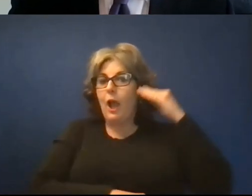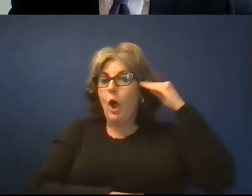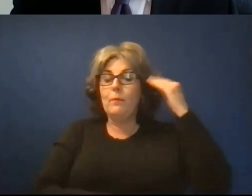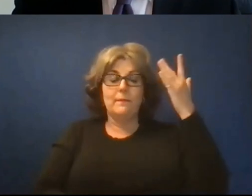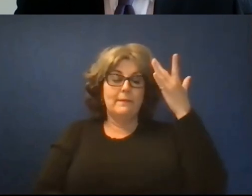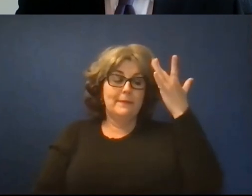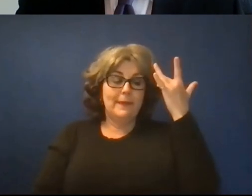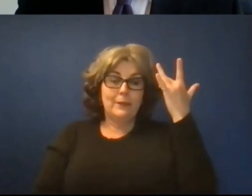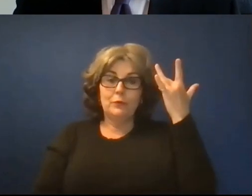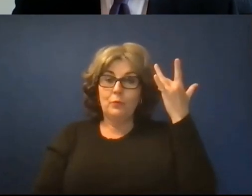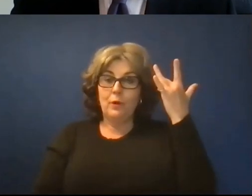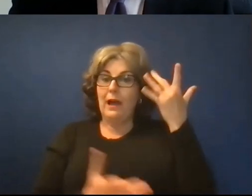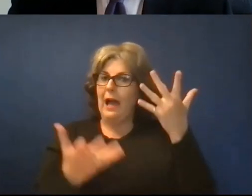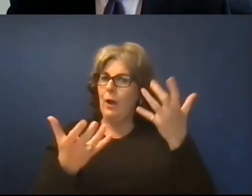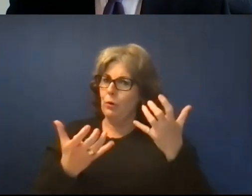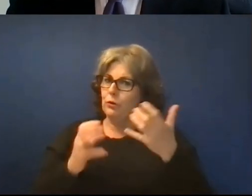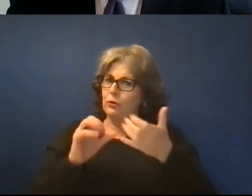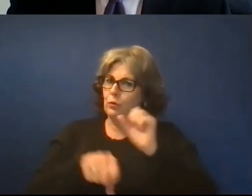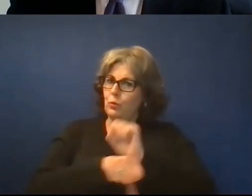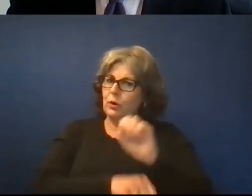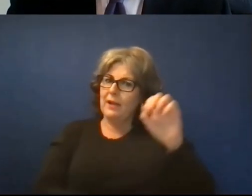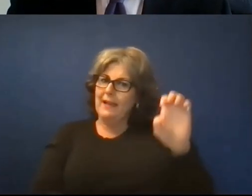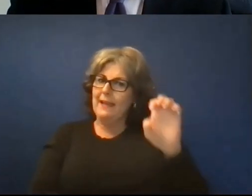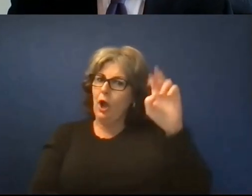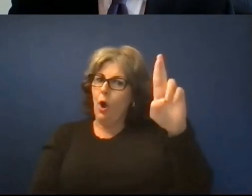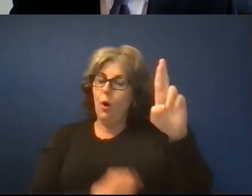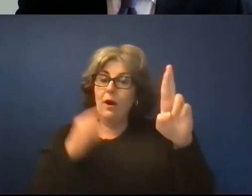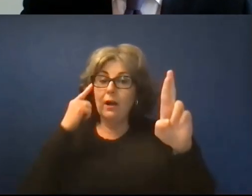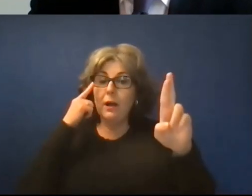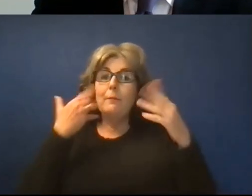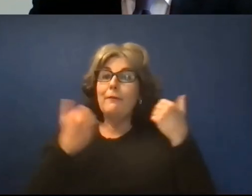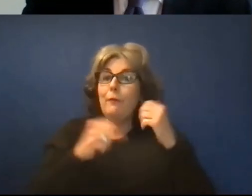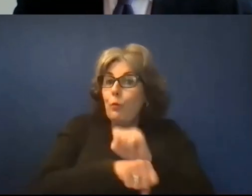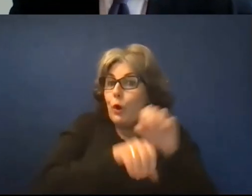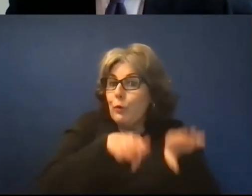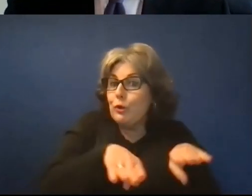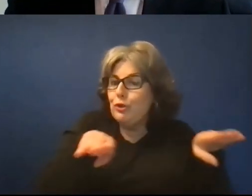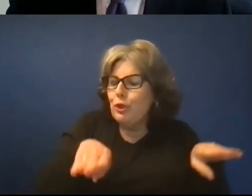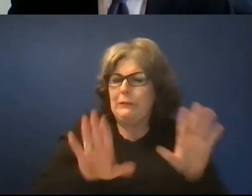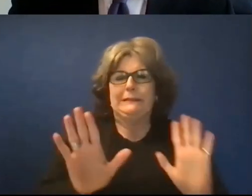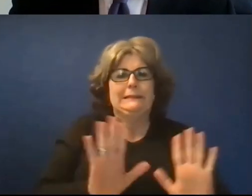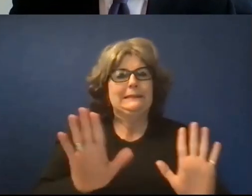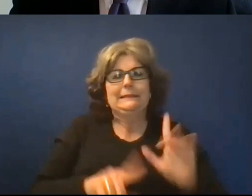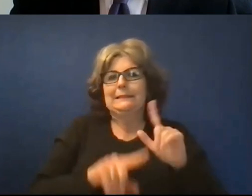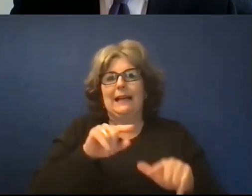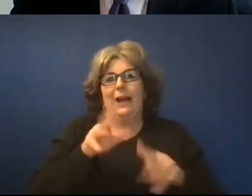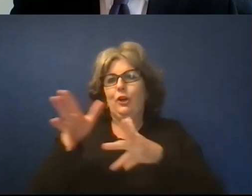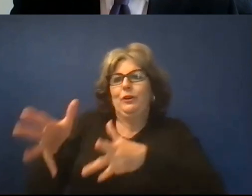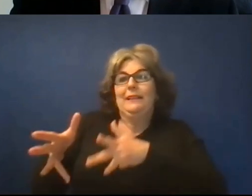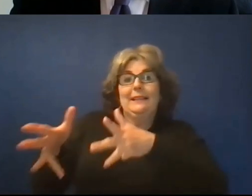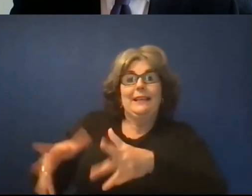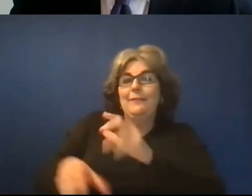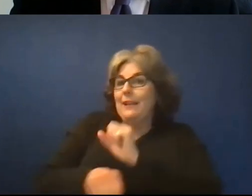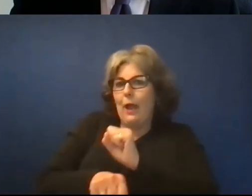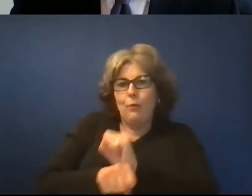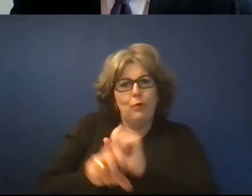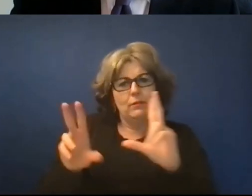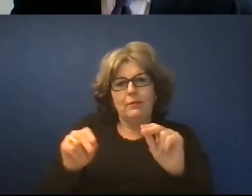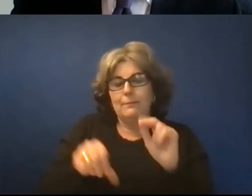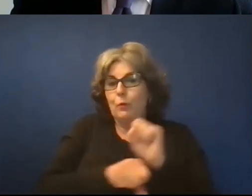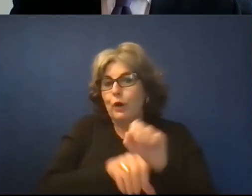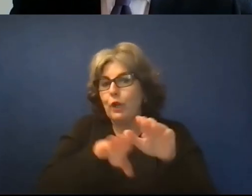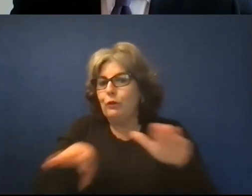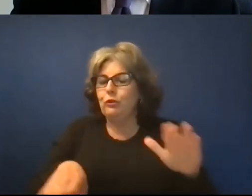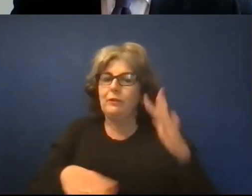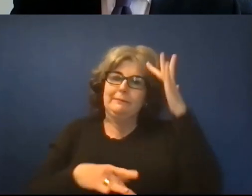is one of the reasons I wanted to be in the ER. I thought I wanted to work with children, and then I realized I could not leave that at work. Something about working with